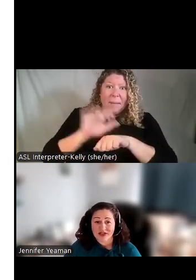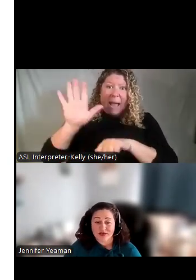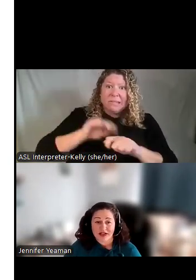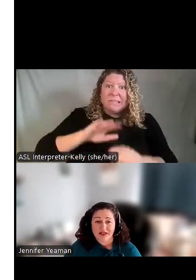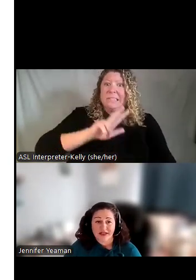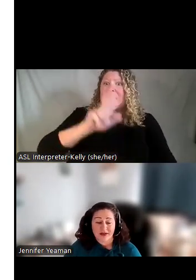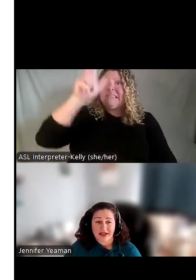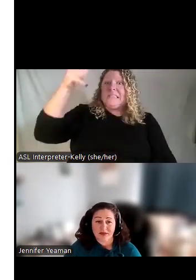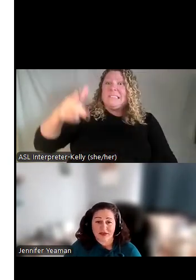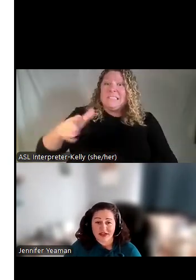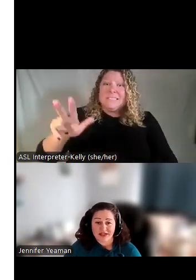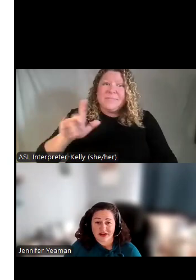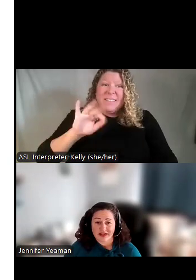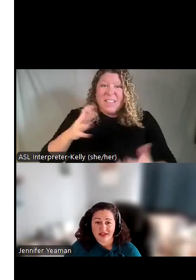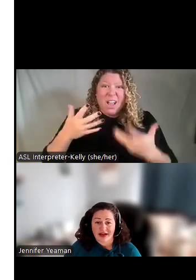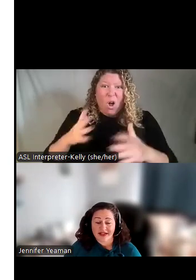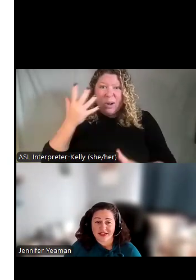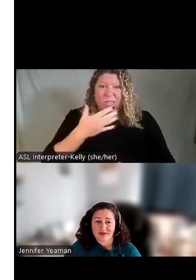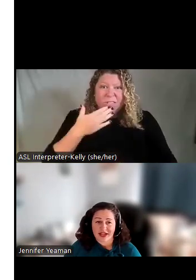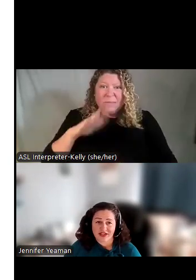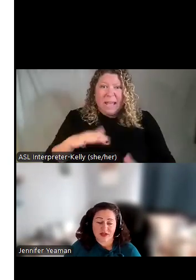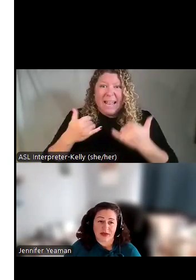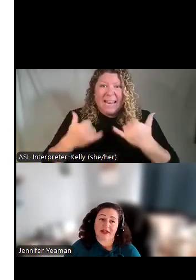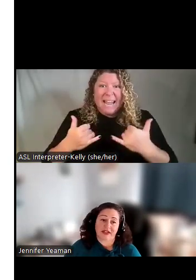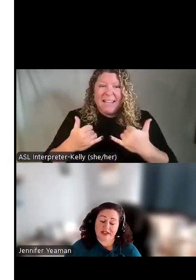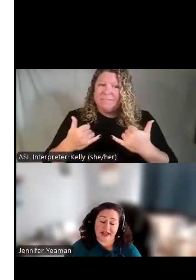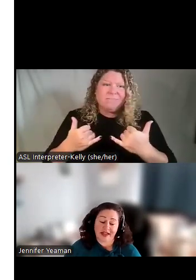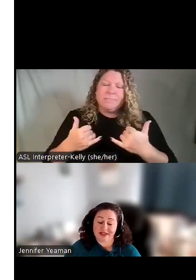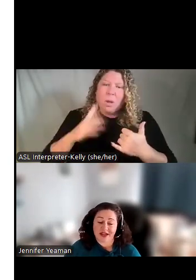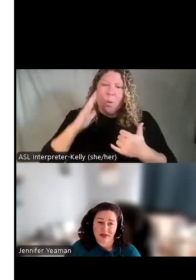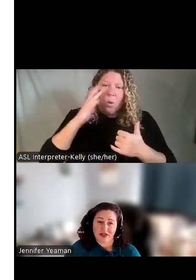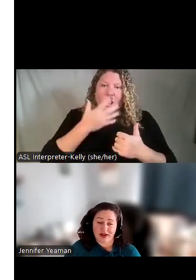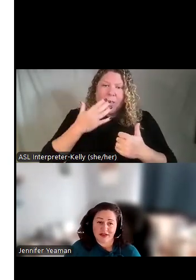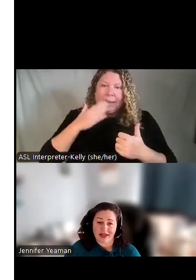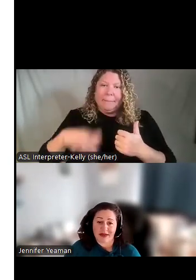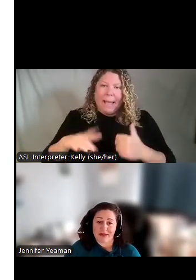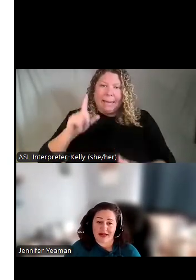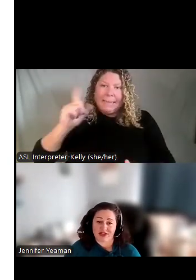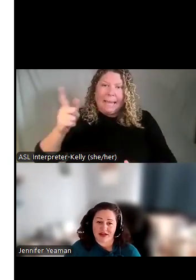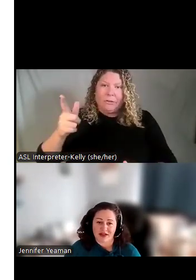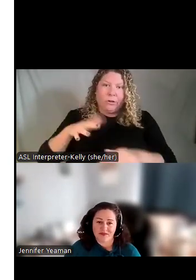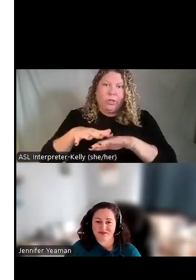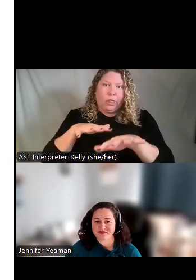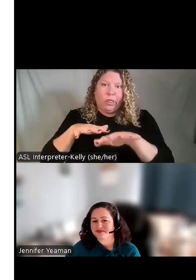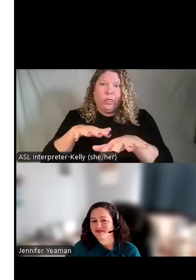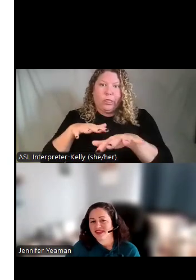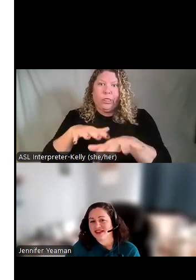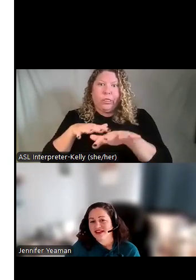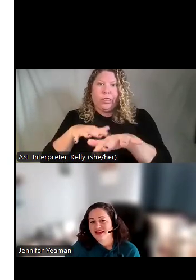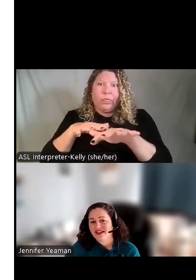these cupcakes were already looking lopsided before I started, I could just imagine what they were going to look like in stop and go traffic and my panic driving.